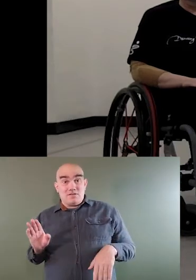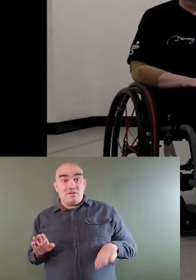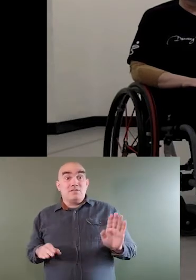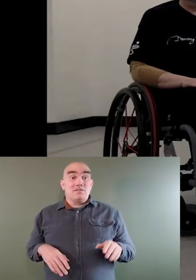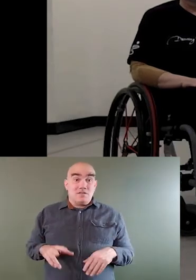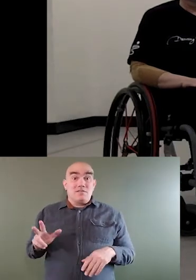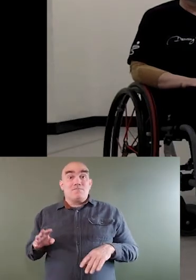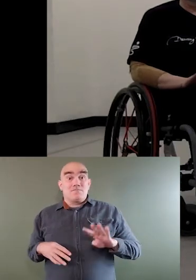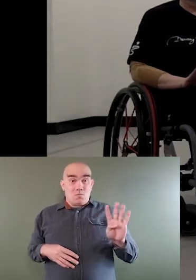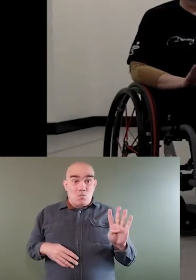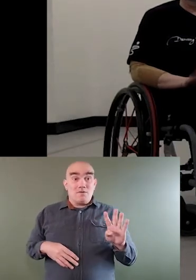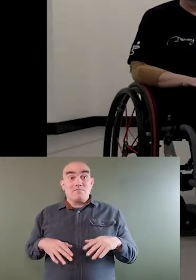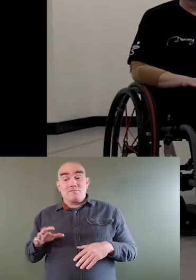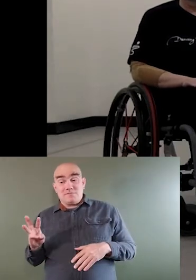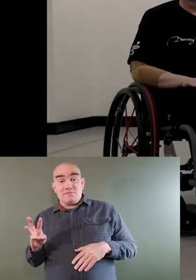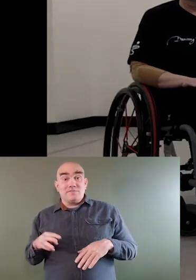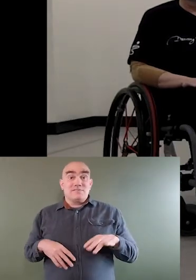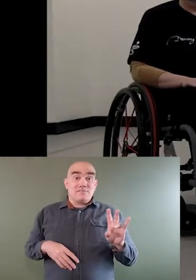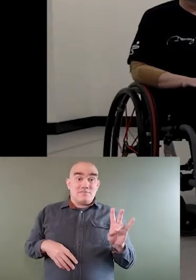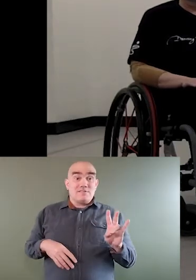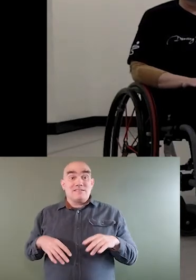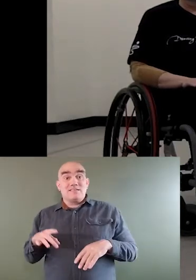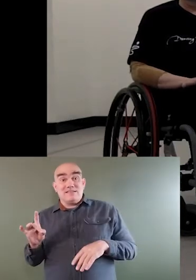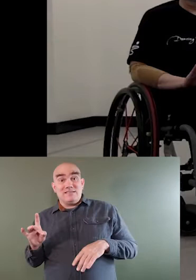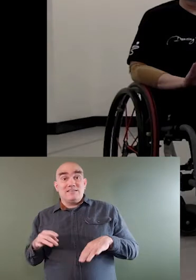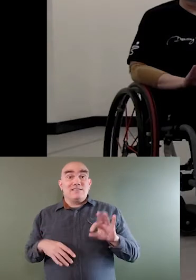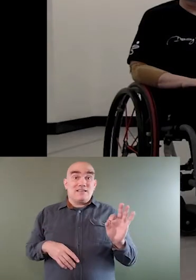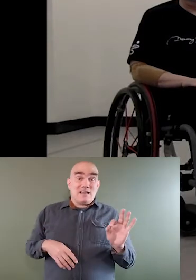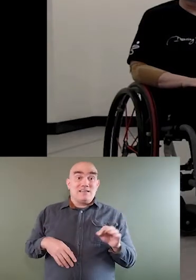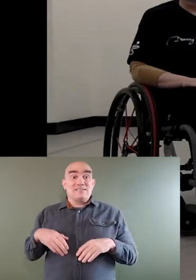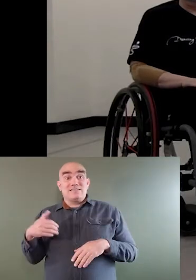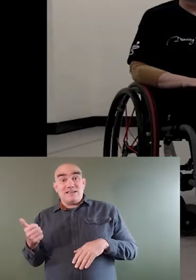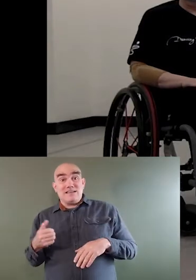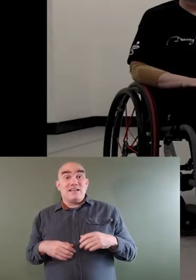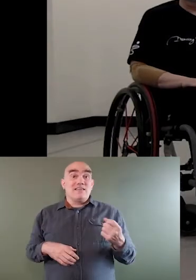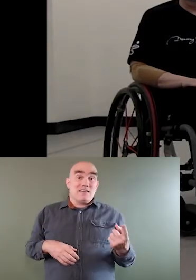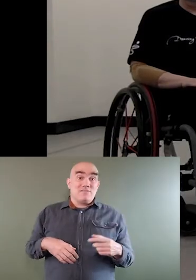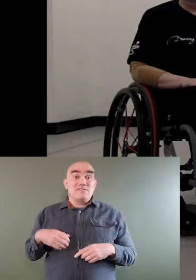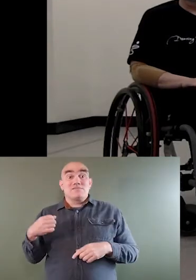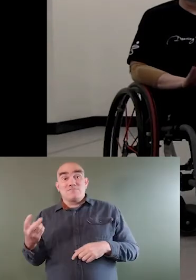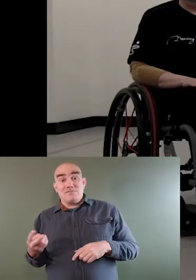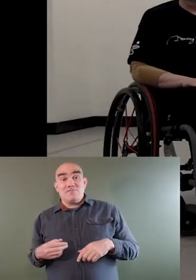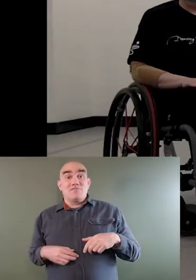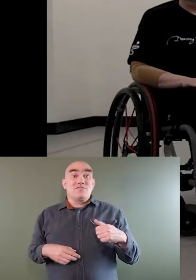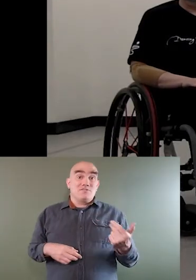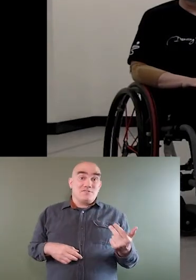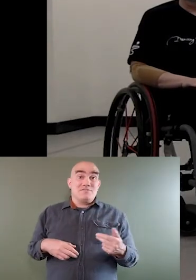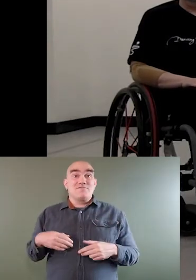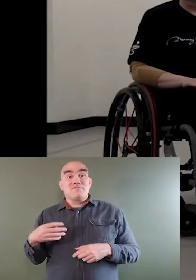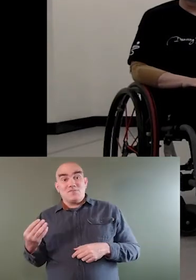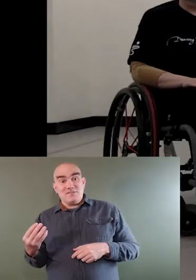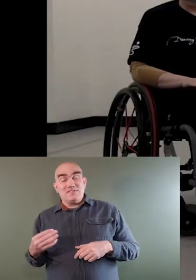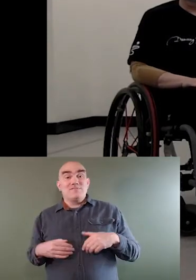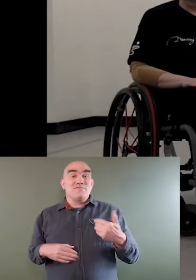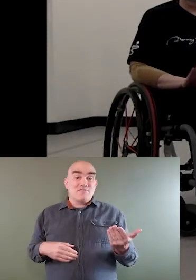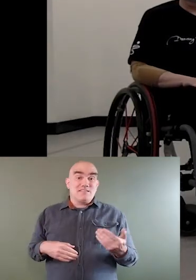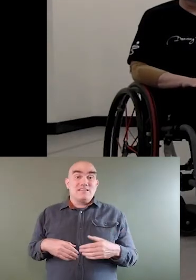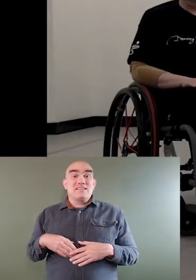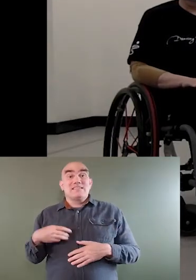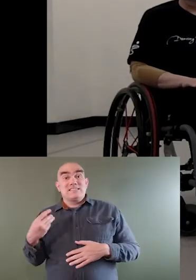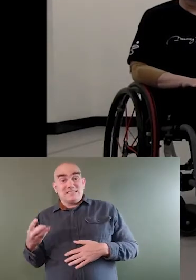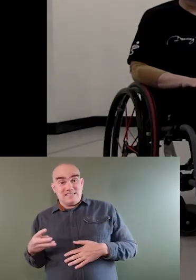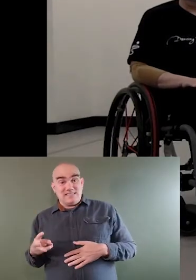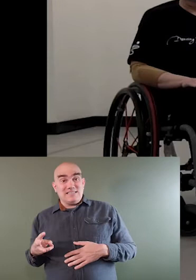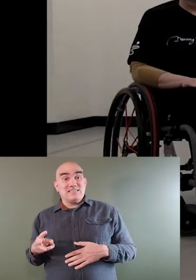3, 4, 5, 6, 7, 8, 9, 10,